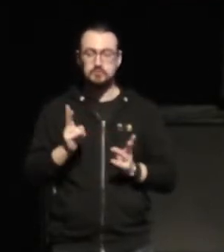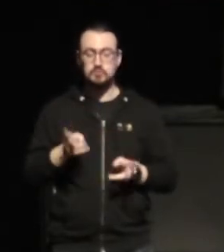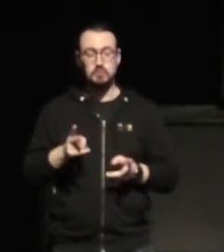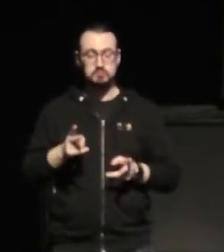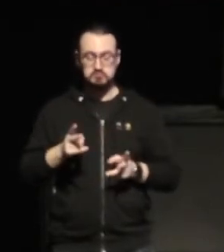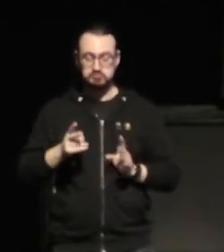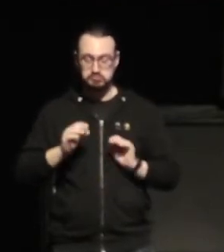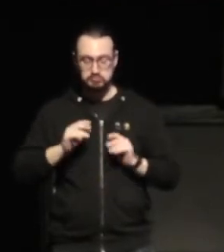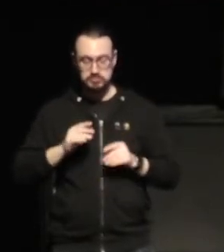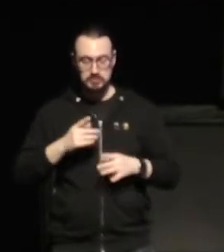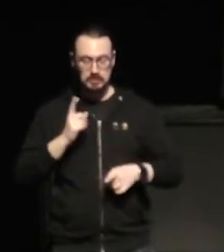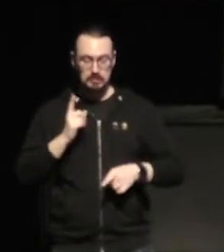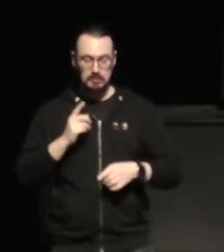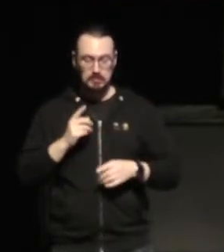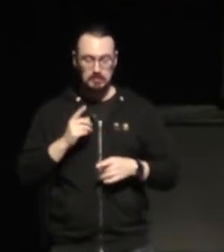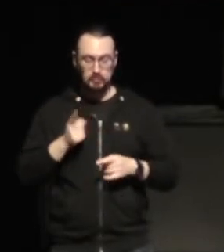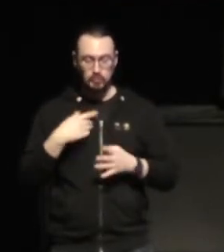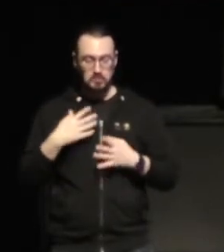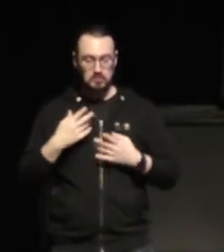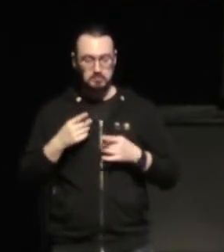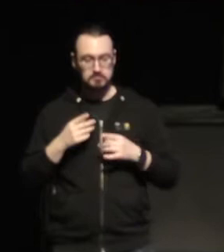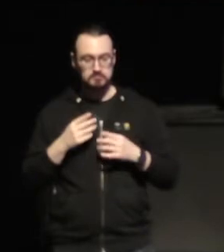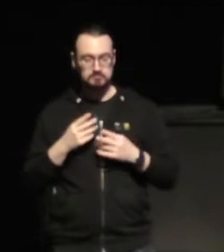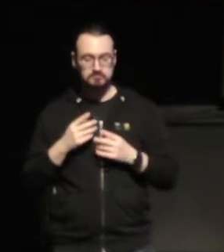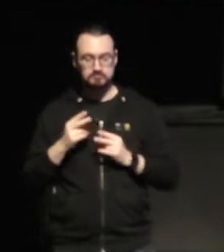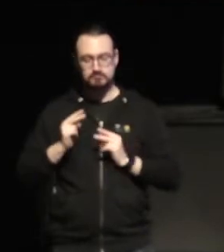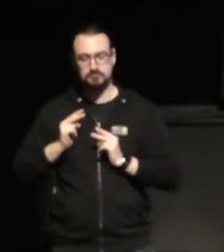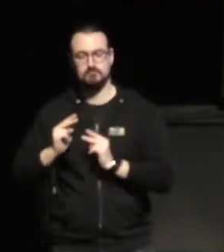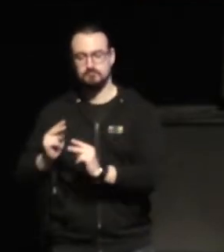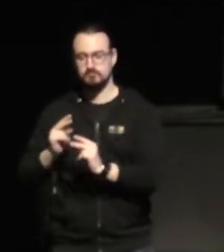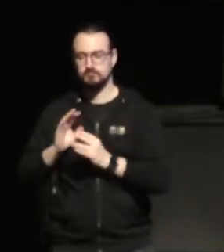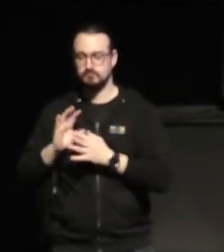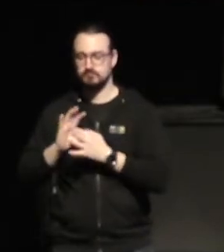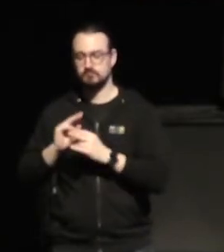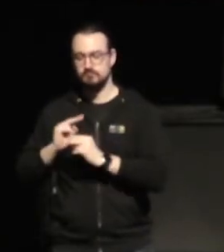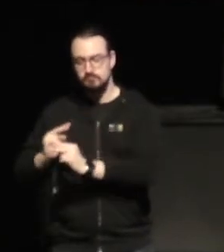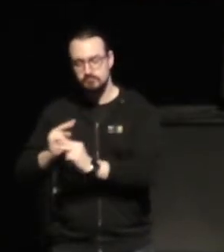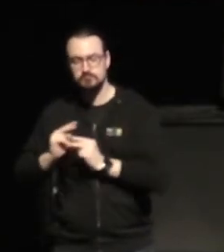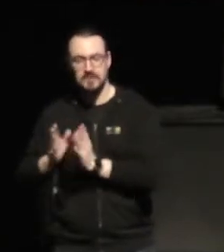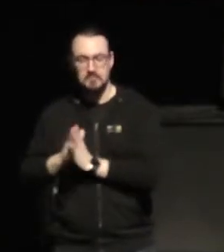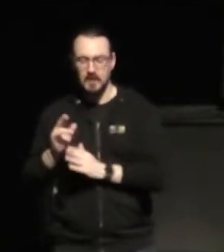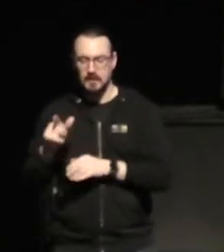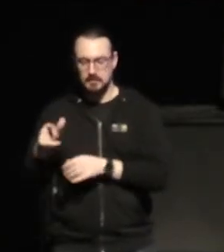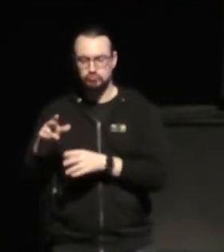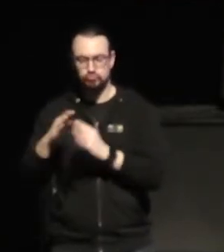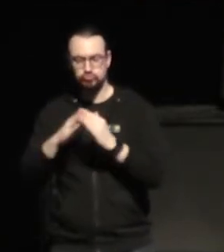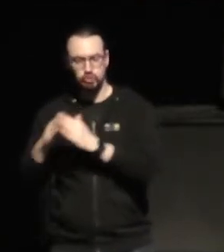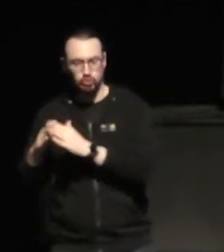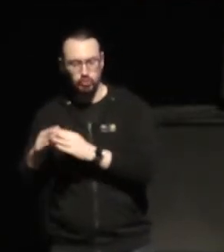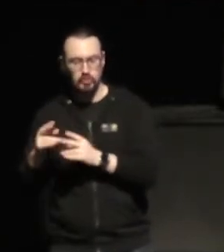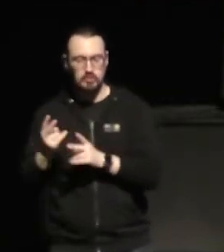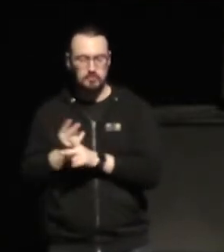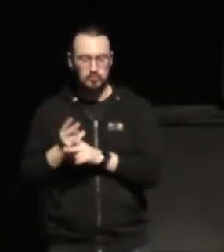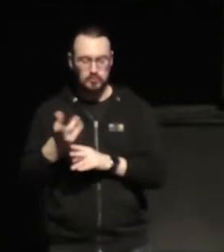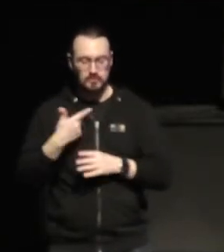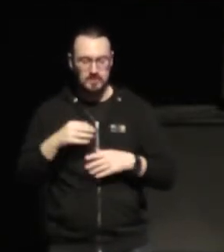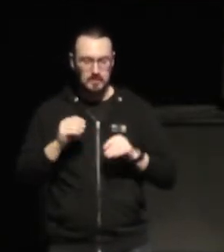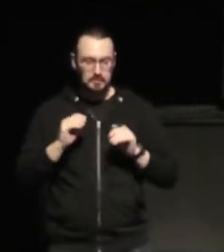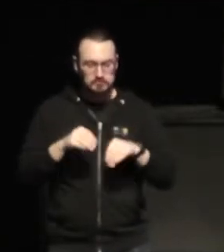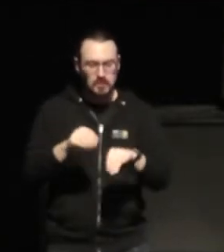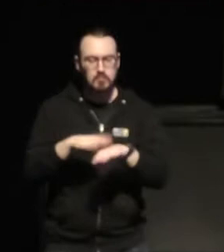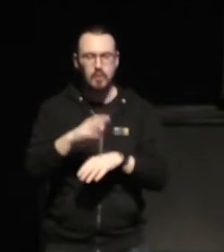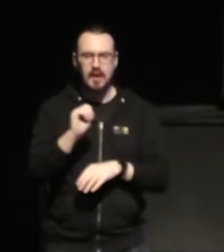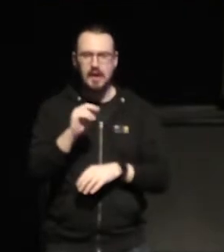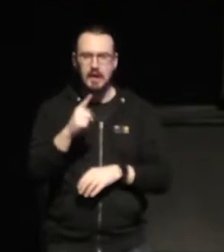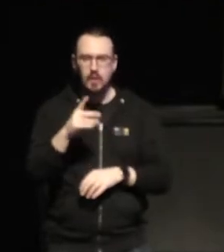sympathetic with Yunak, they are implementing this way of producing in ecologic